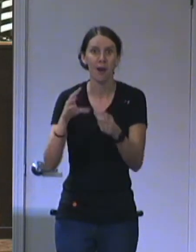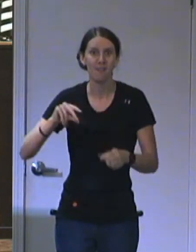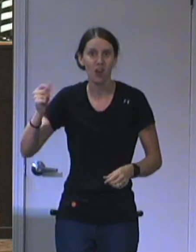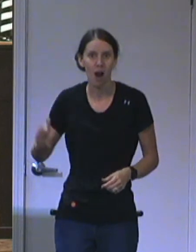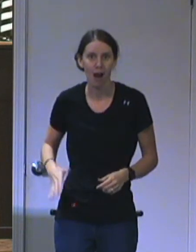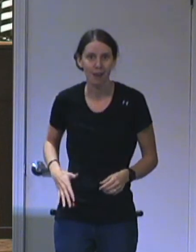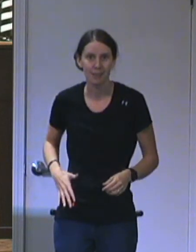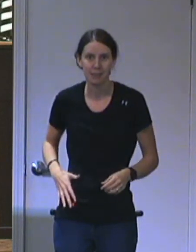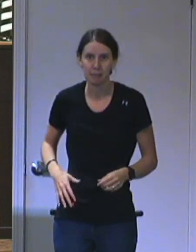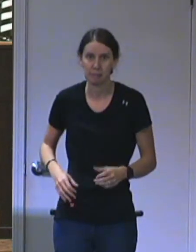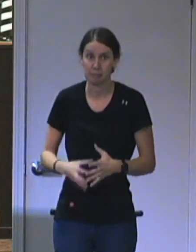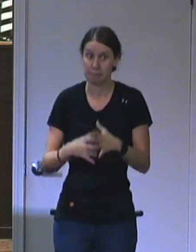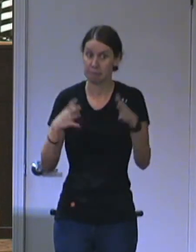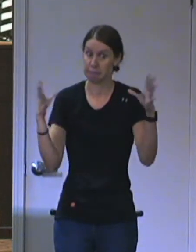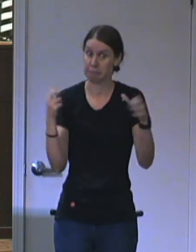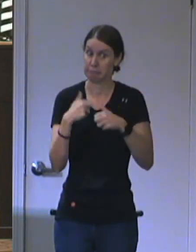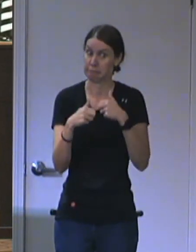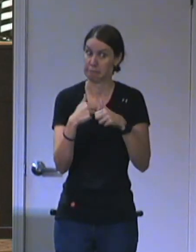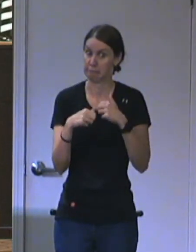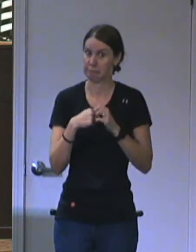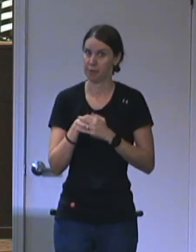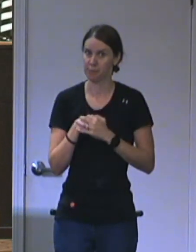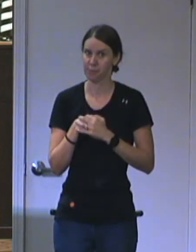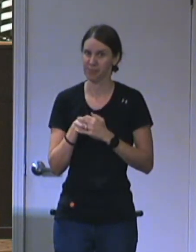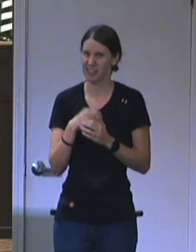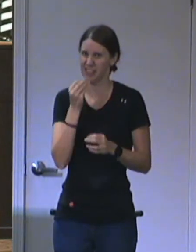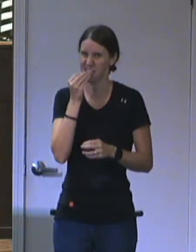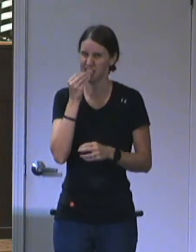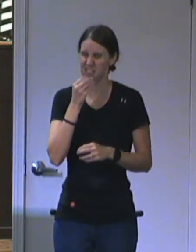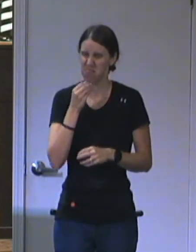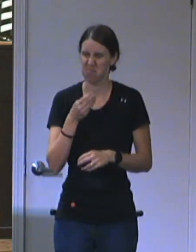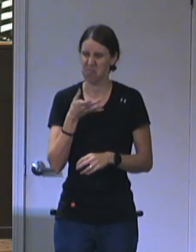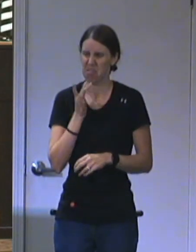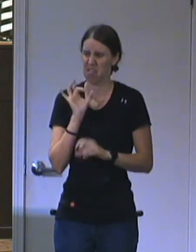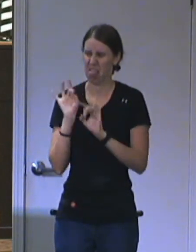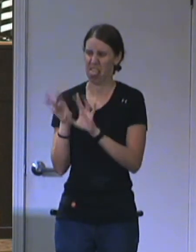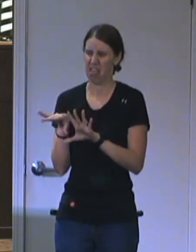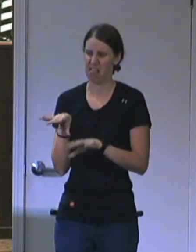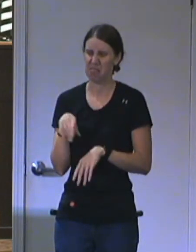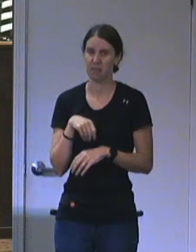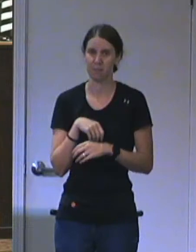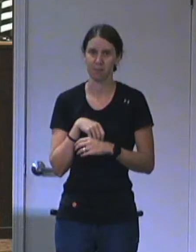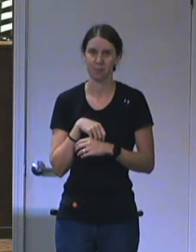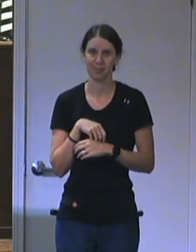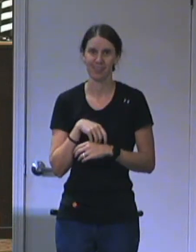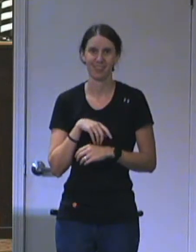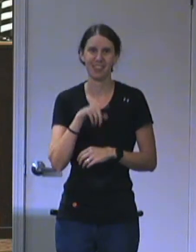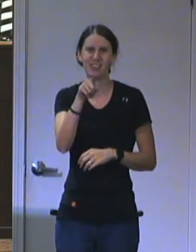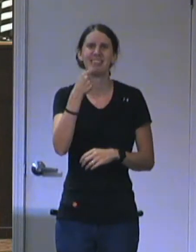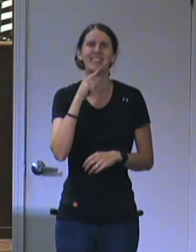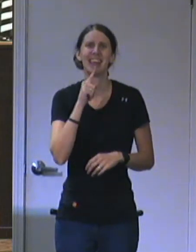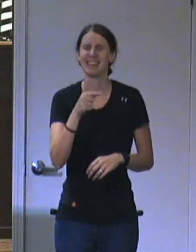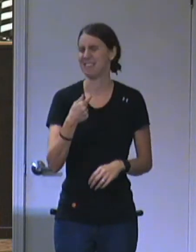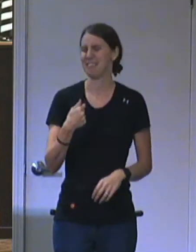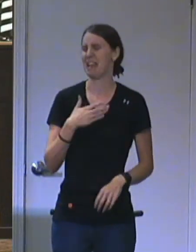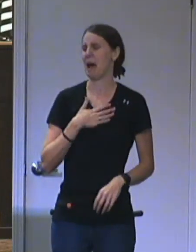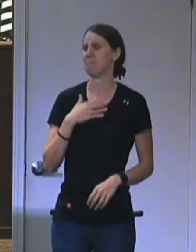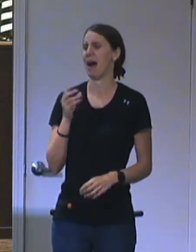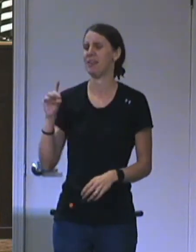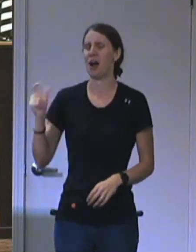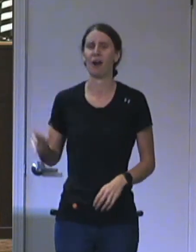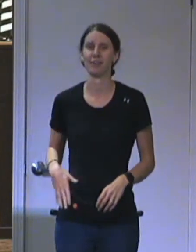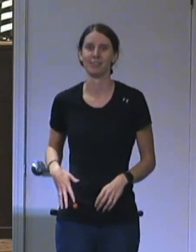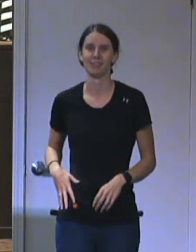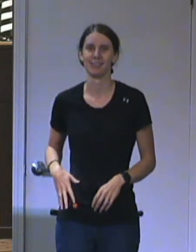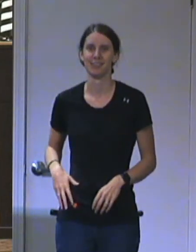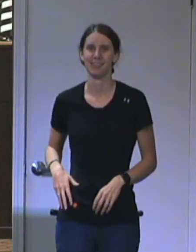right? They like to live on garbage. You say, oh, not my dog. Maybe you're a dog